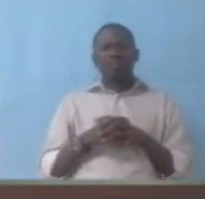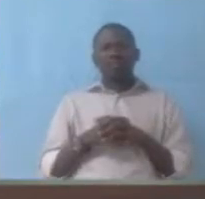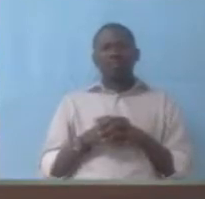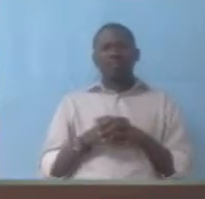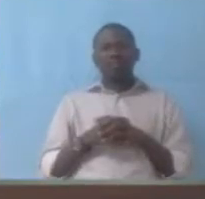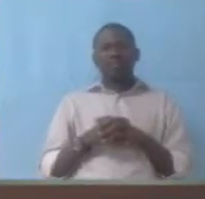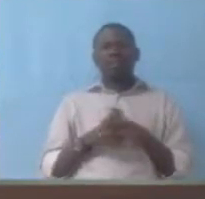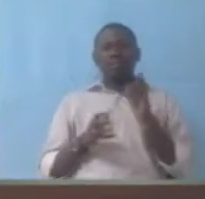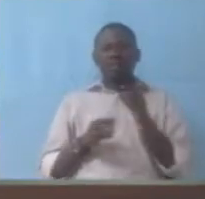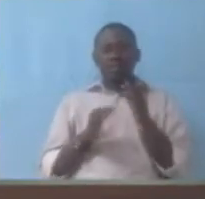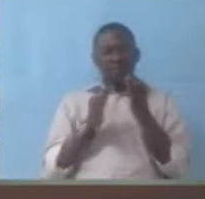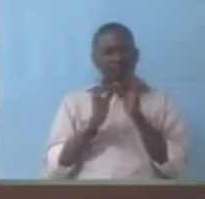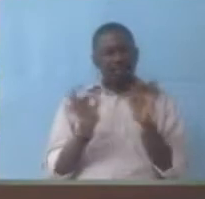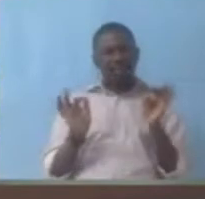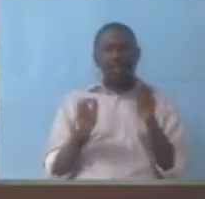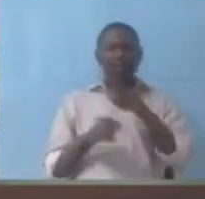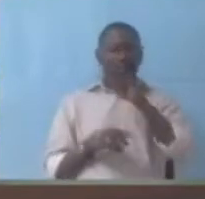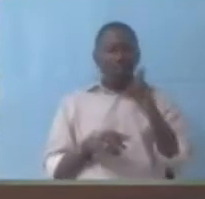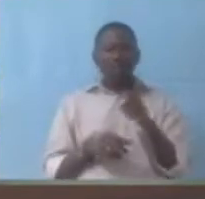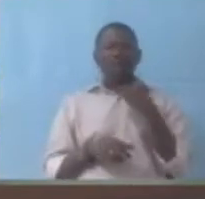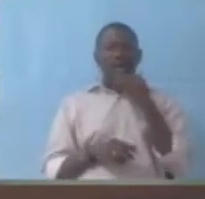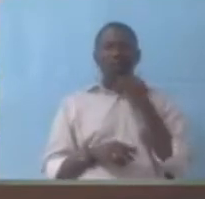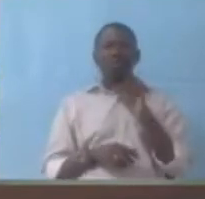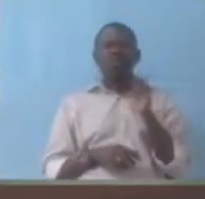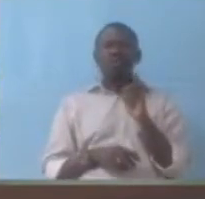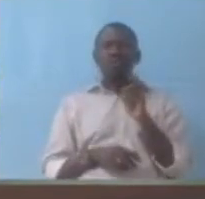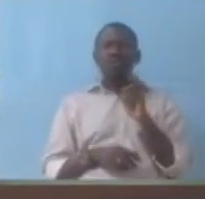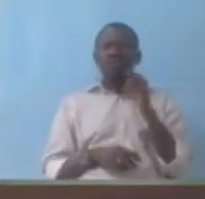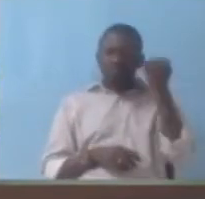it's a fair question to ask then, what is the point? I